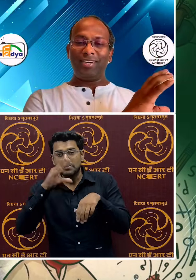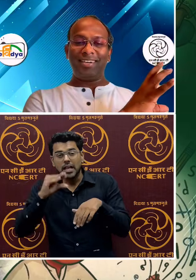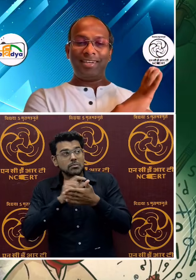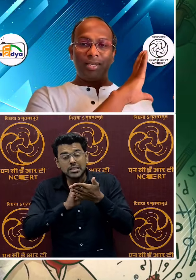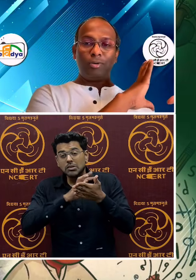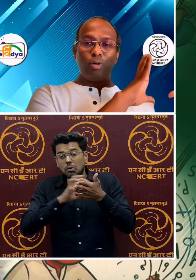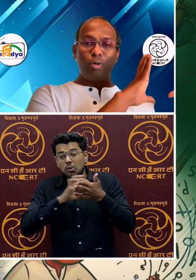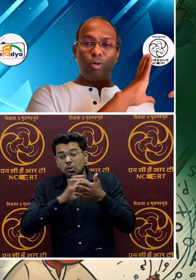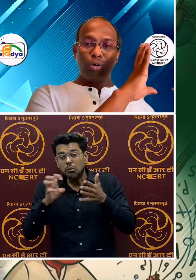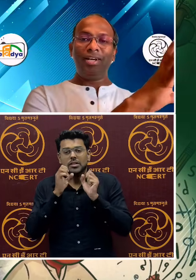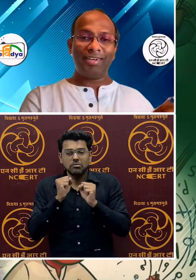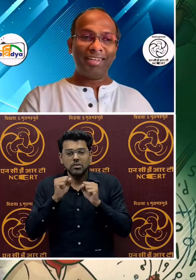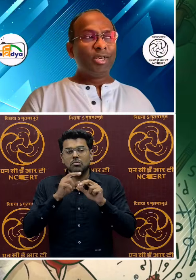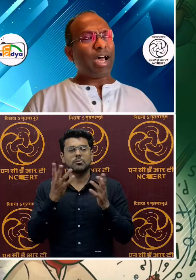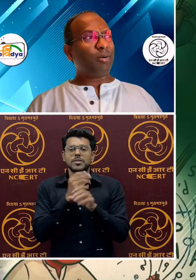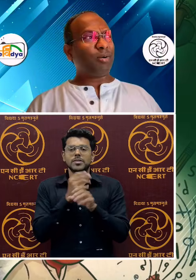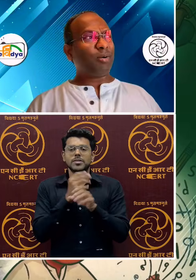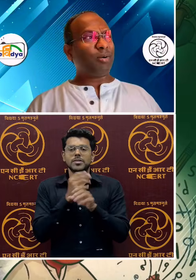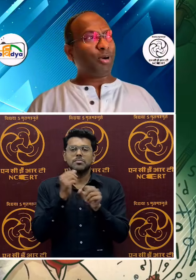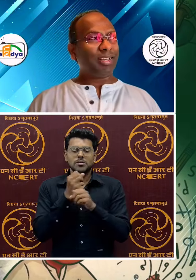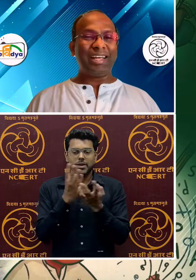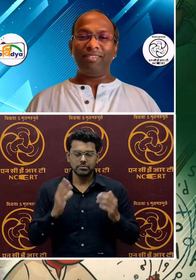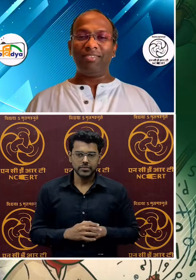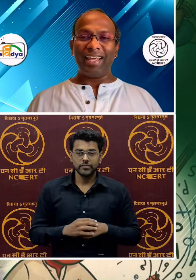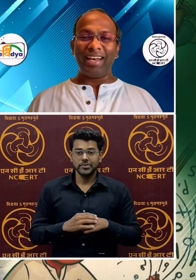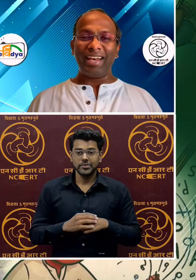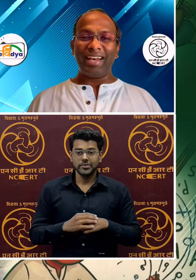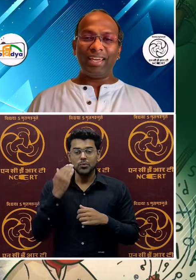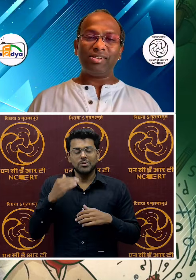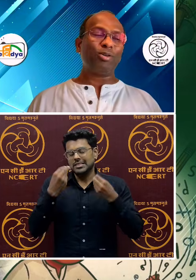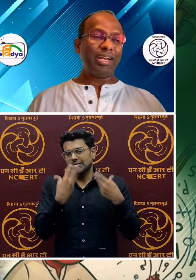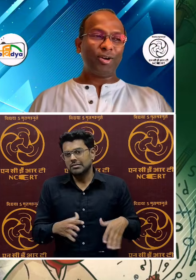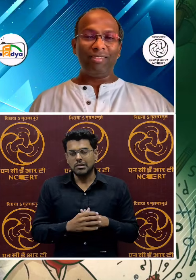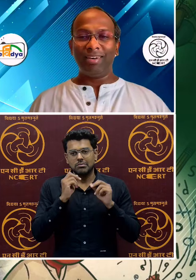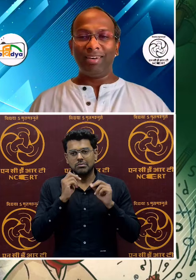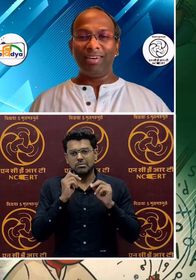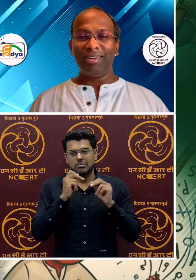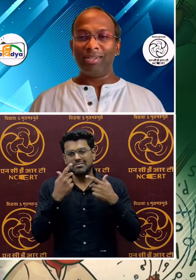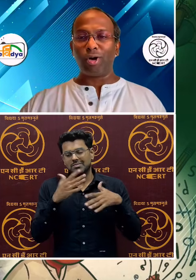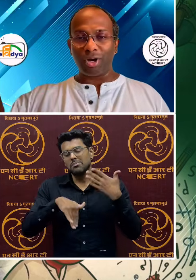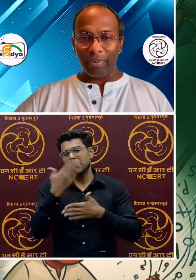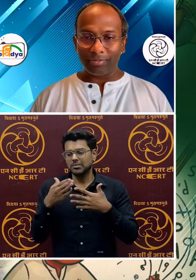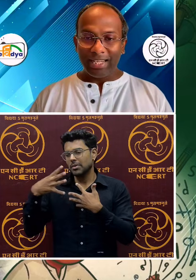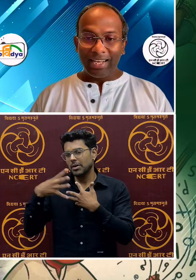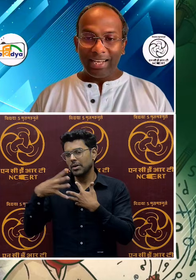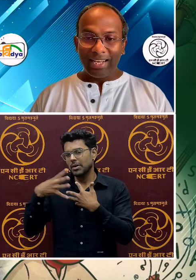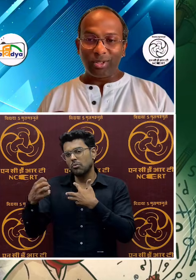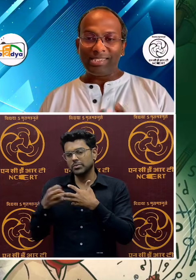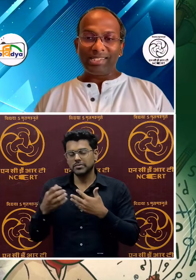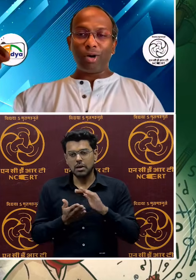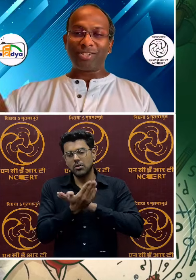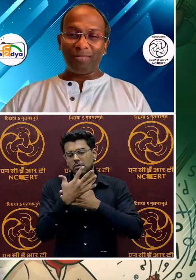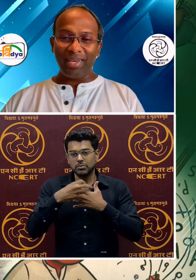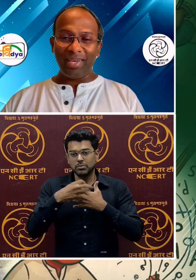leave the whole content. So after a point, then I will leave it. I'll say, okay, later on I will Xerox copy it. So